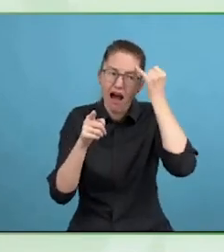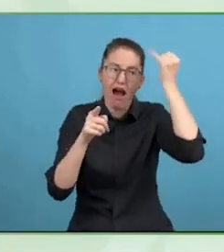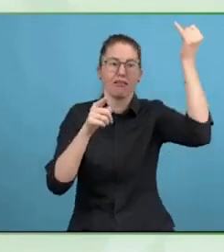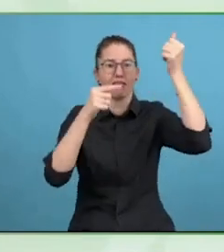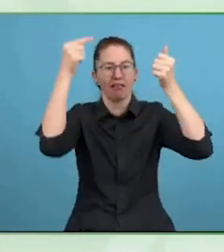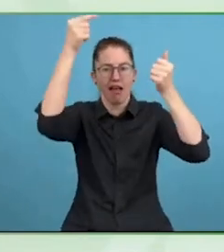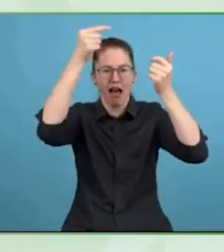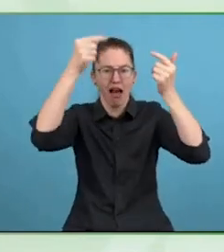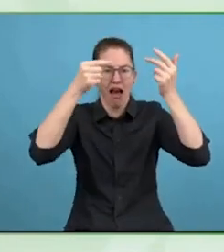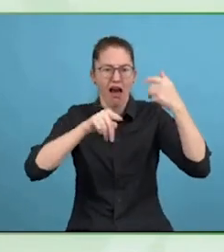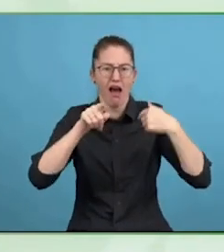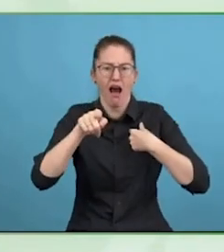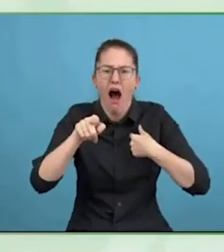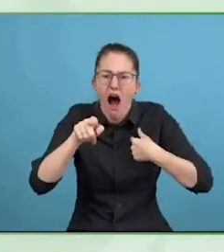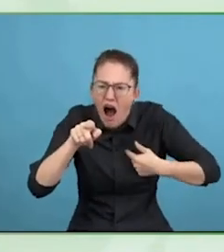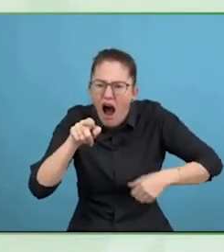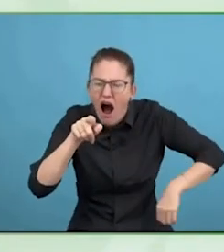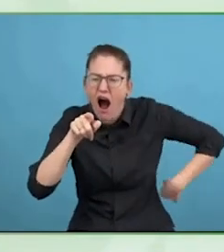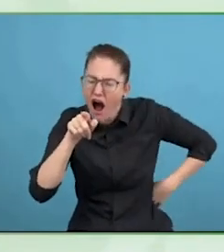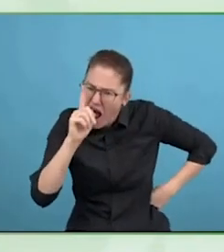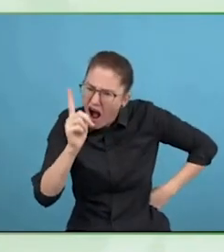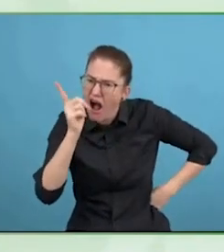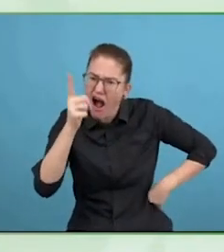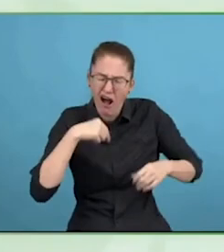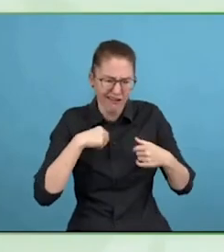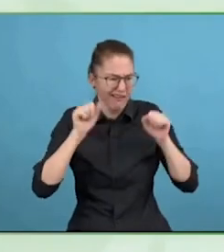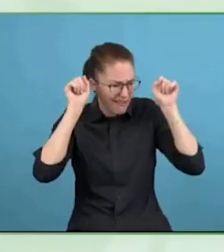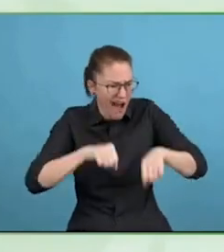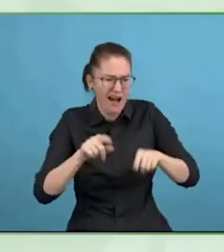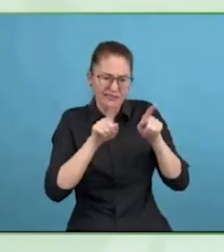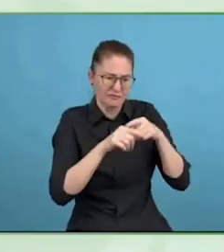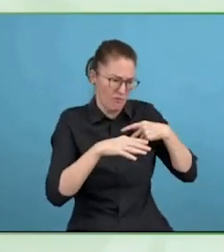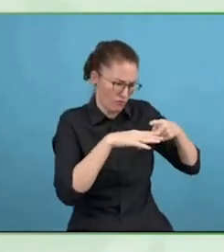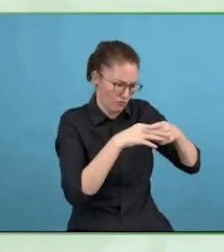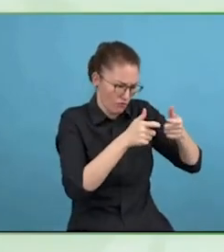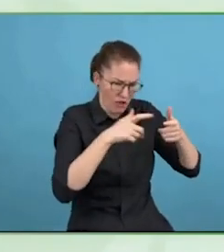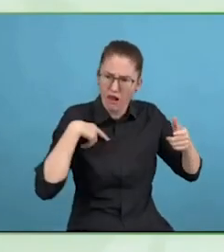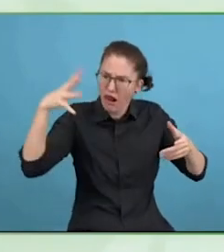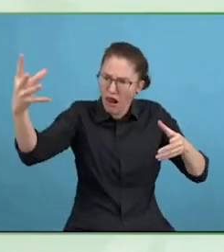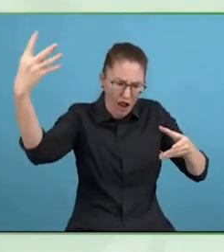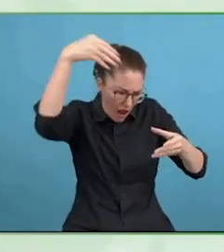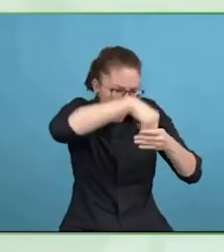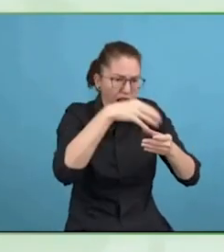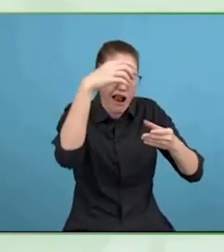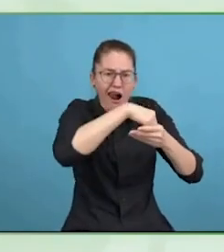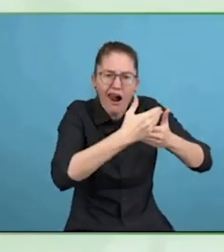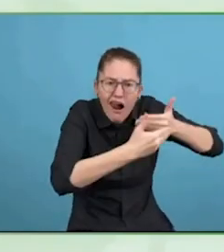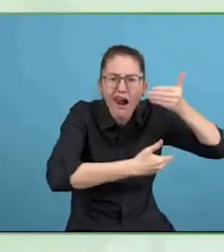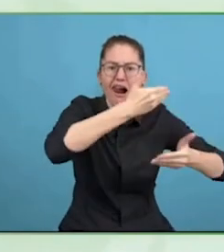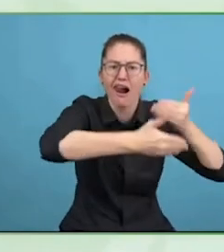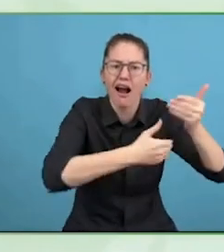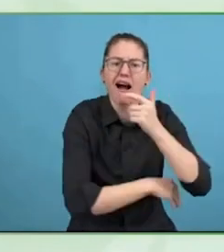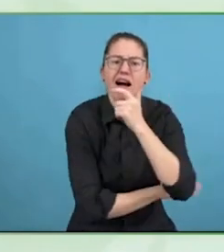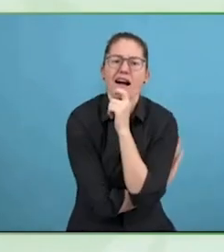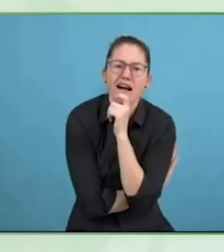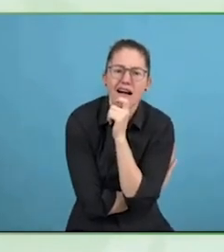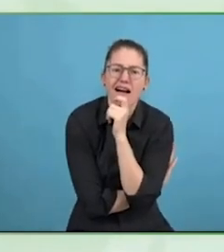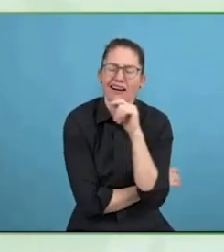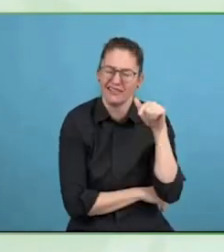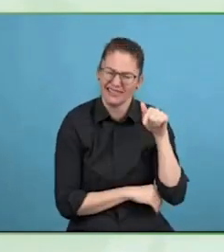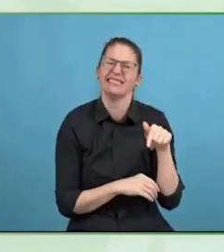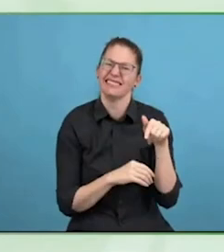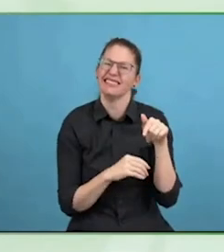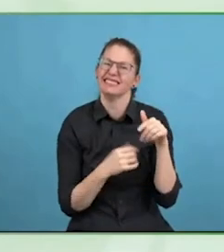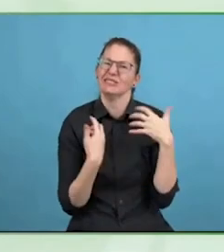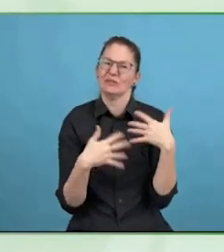conference. Great. Veronika, thank you very much for this very informative and very nice chat. And you summarized, I